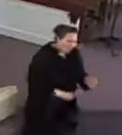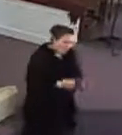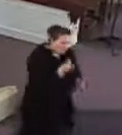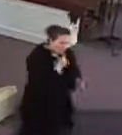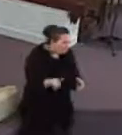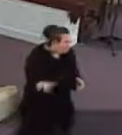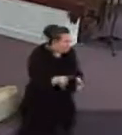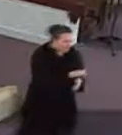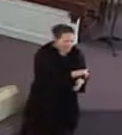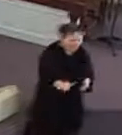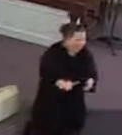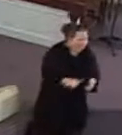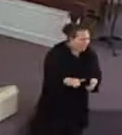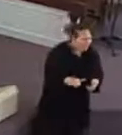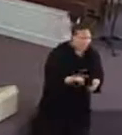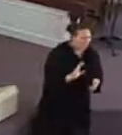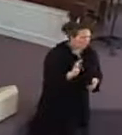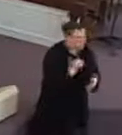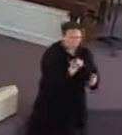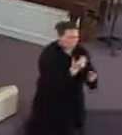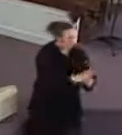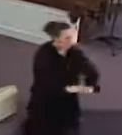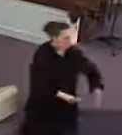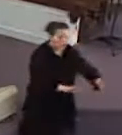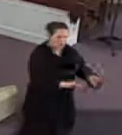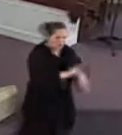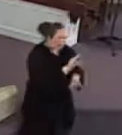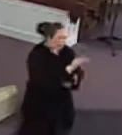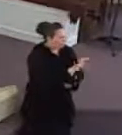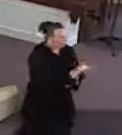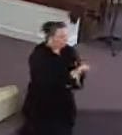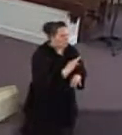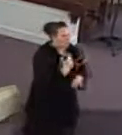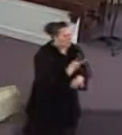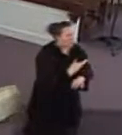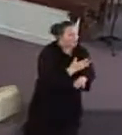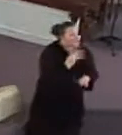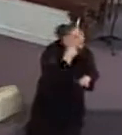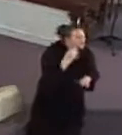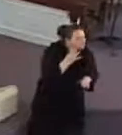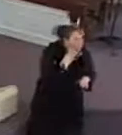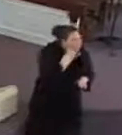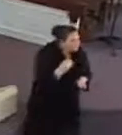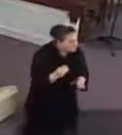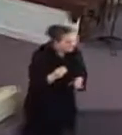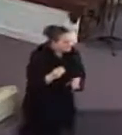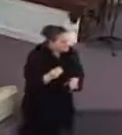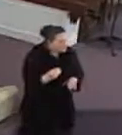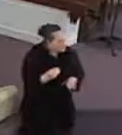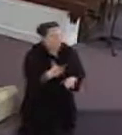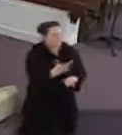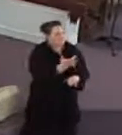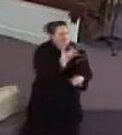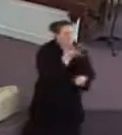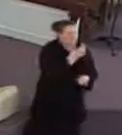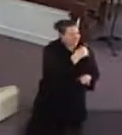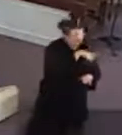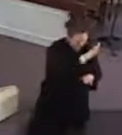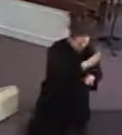today, it's not what we deserve. We are experiencing the unmerited favor of